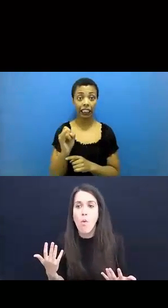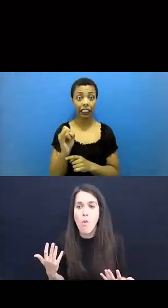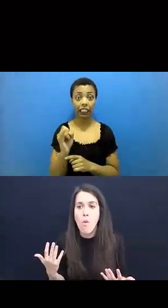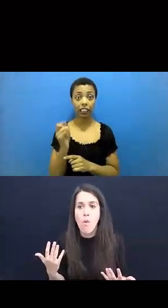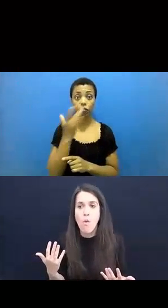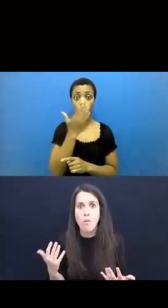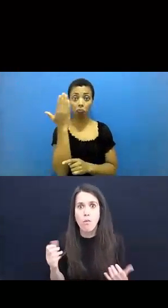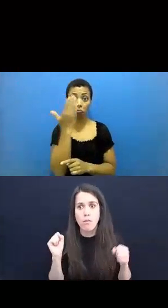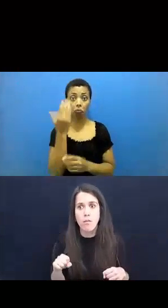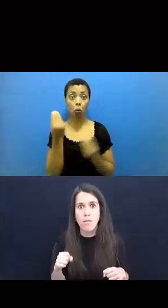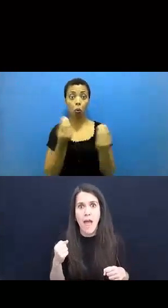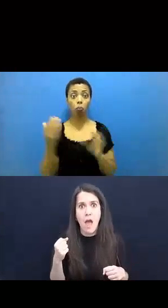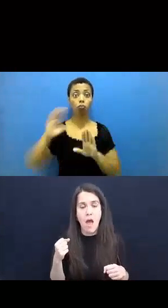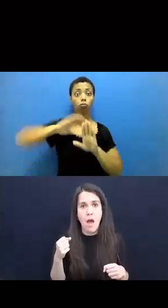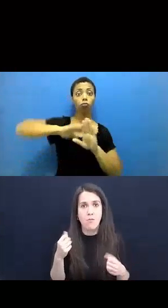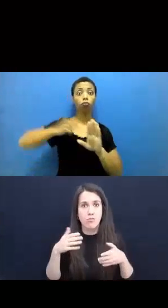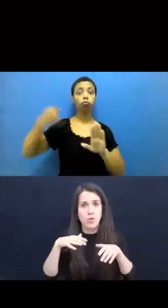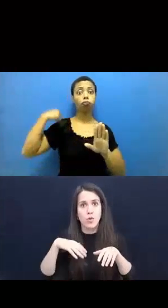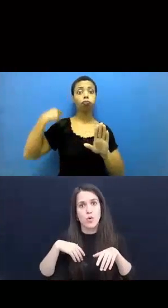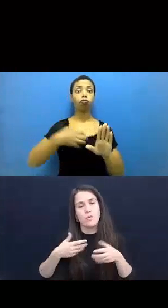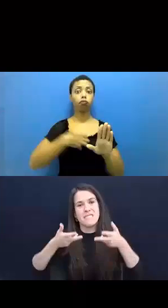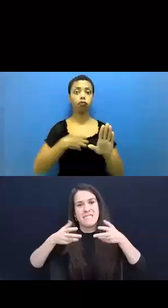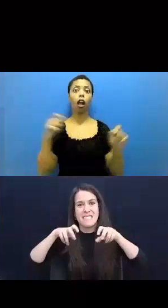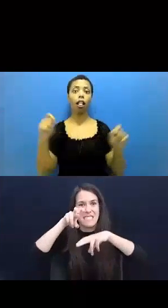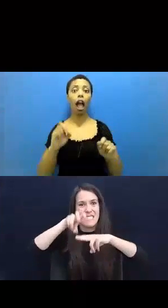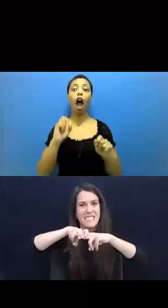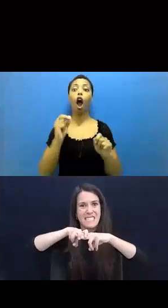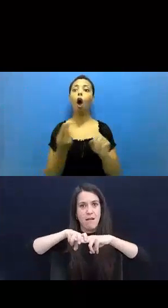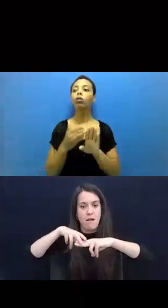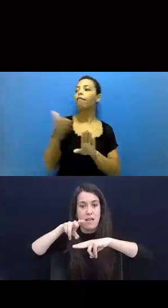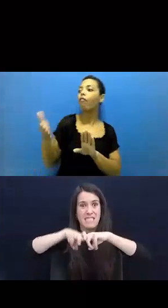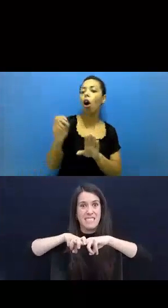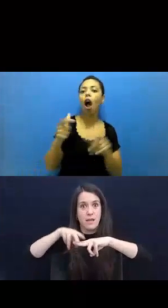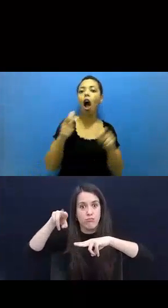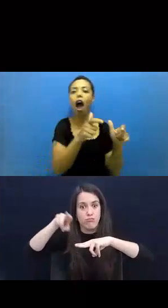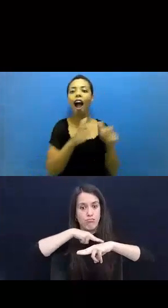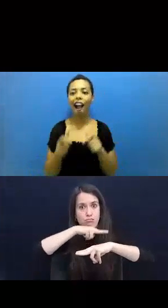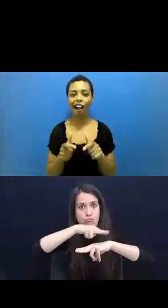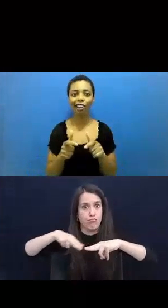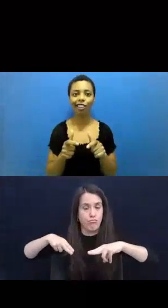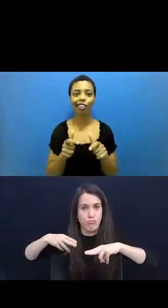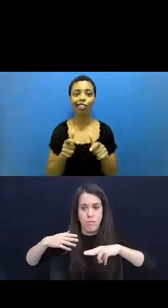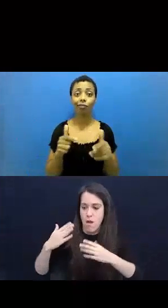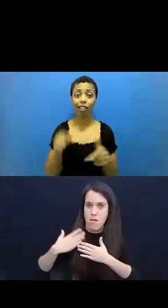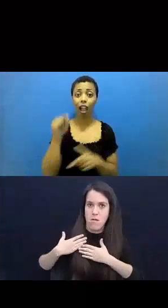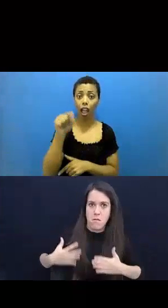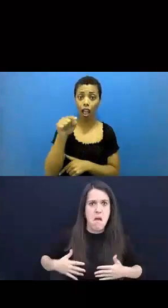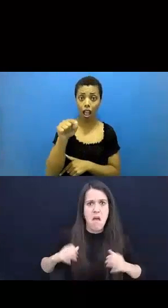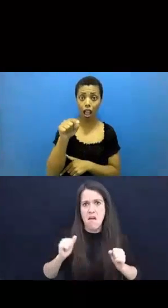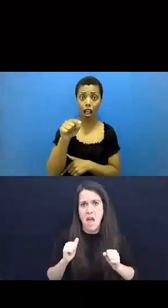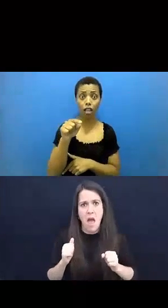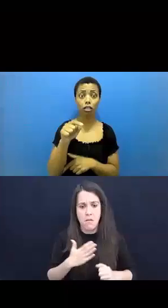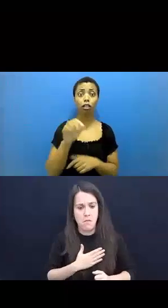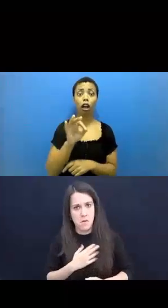or even on the side of a leg, on the outer side. So it's very universal. It can be moved to different locations.